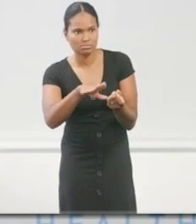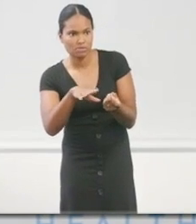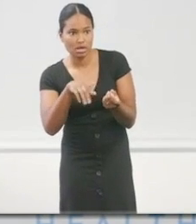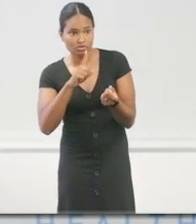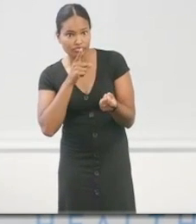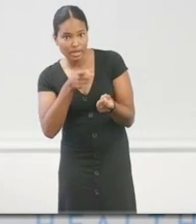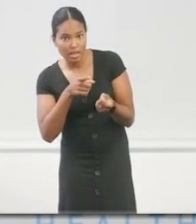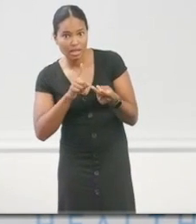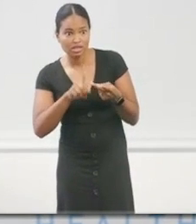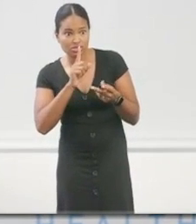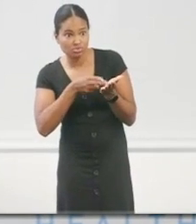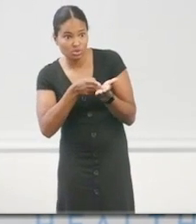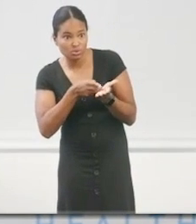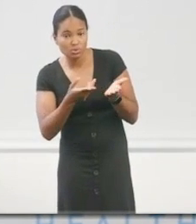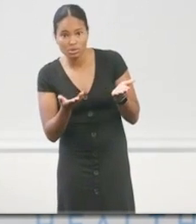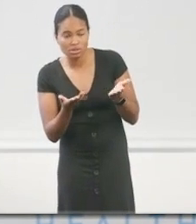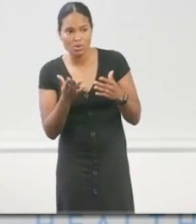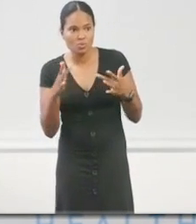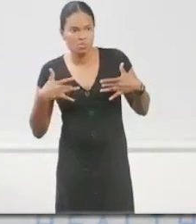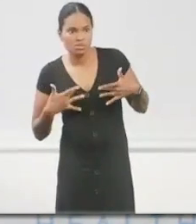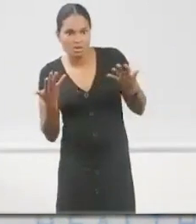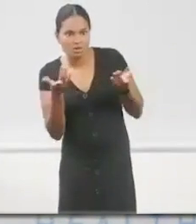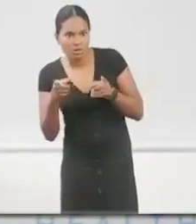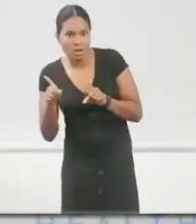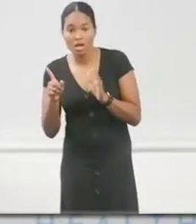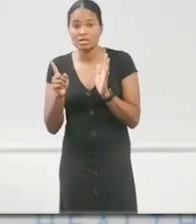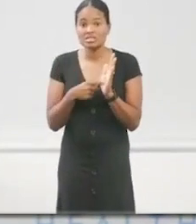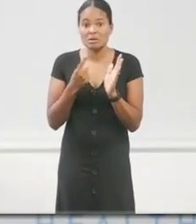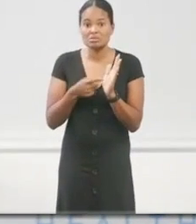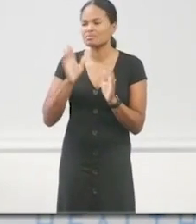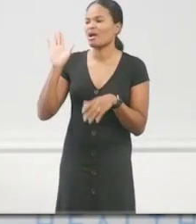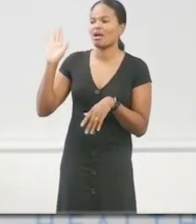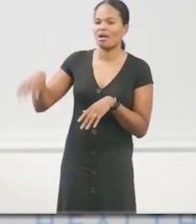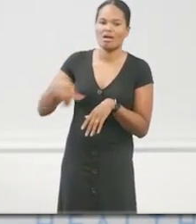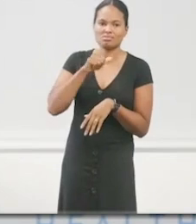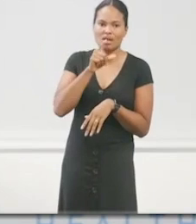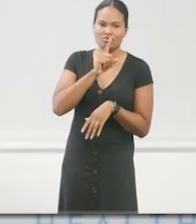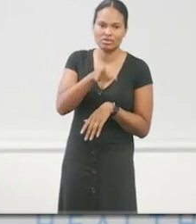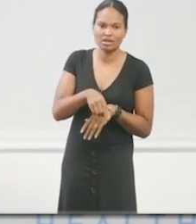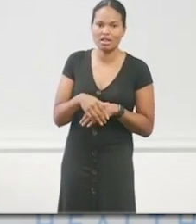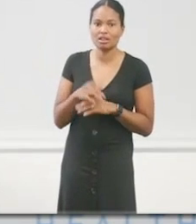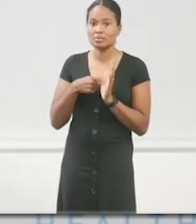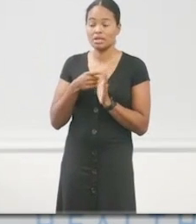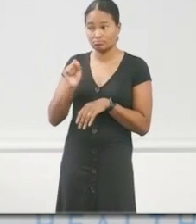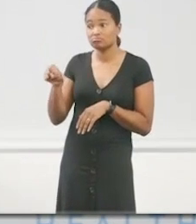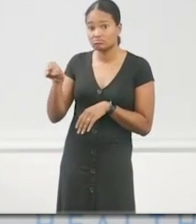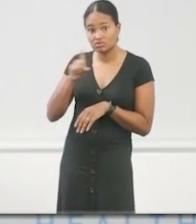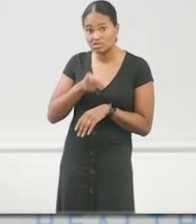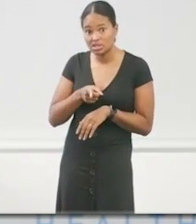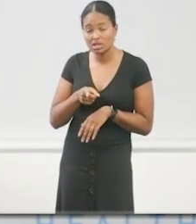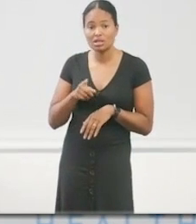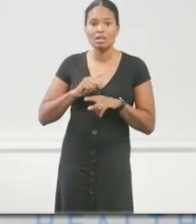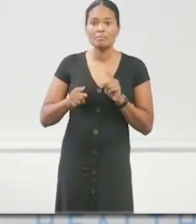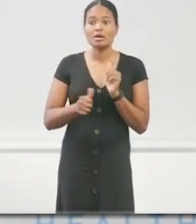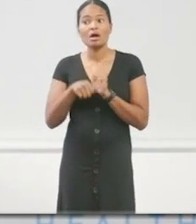this real? Is it true? And sometimes they immediately are able to say, nah, it's not real. Sometimes they're like, yeah, that is real. But other times they